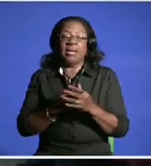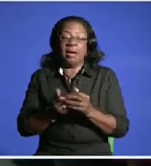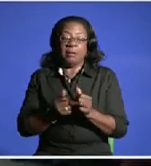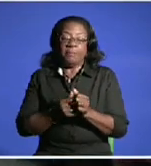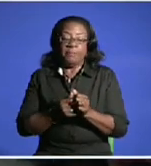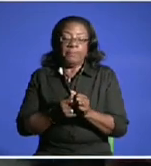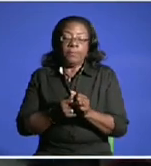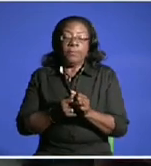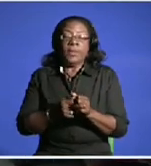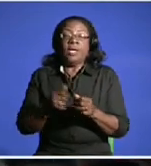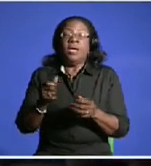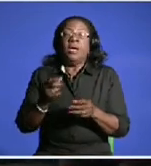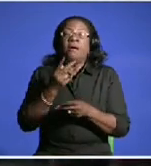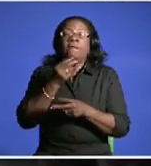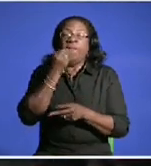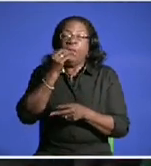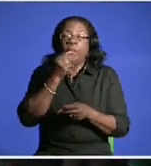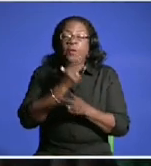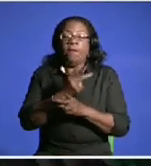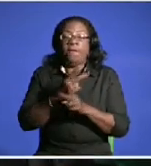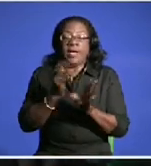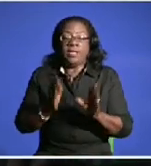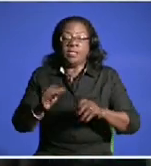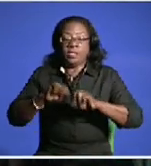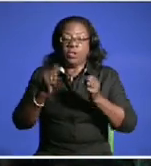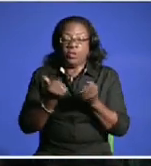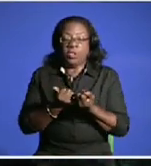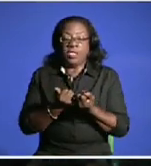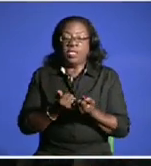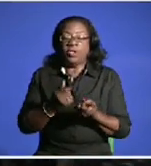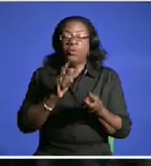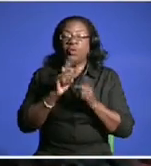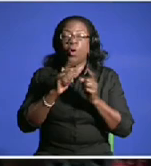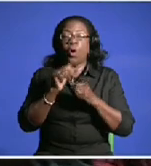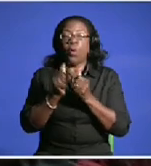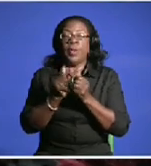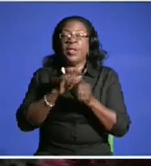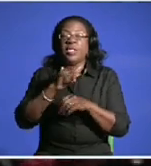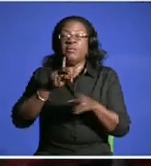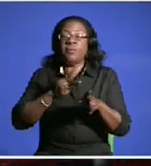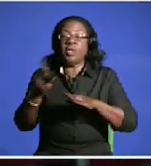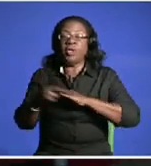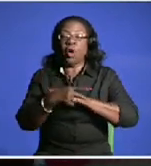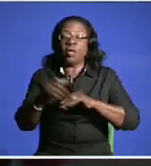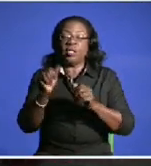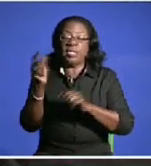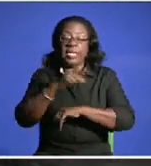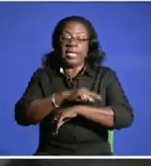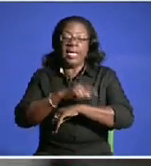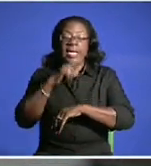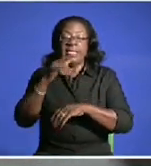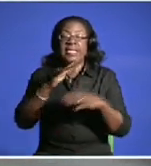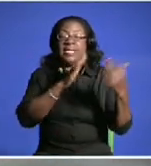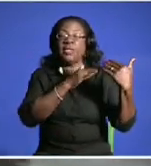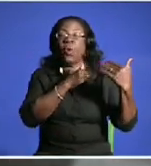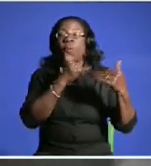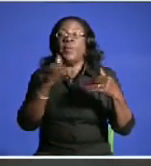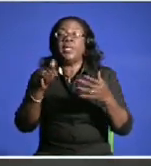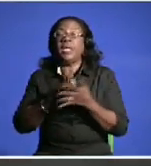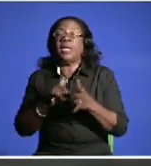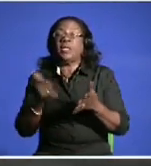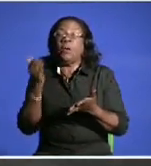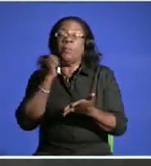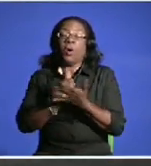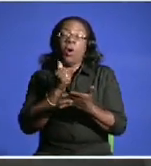and Food Vendors Association, Gregory Minnis, who spoke with us from Potter's Key today. Minnis says he's hoping that the Conch poisoning